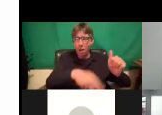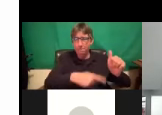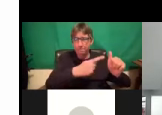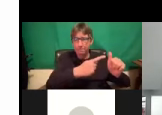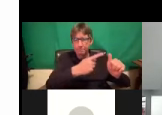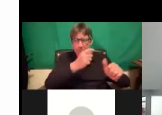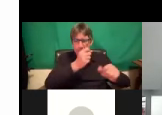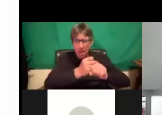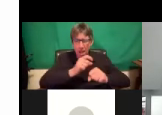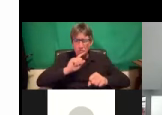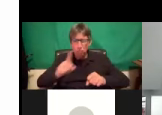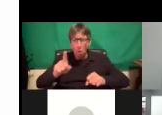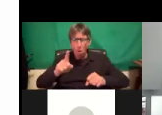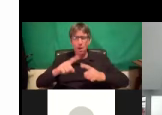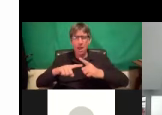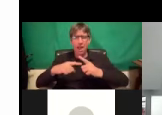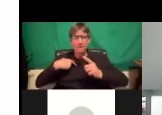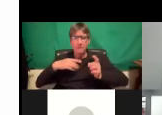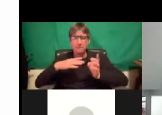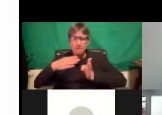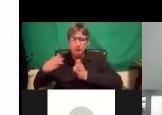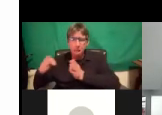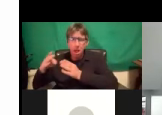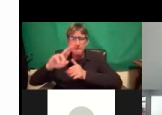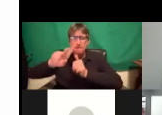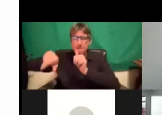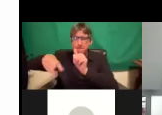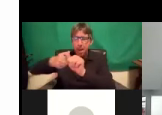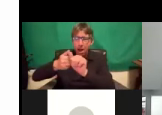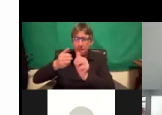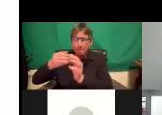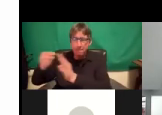a contingency plan in place. So thank you for raising that one.